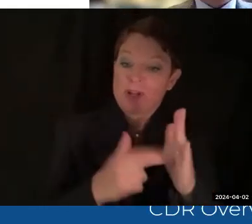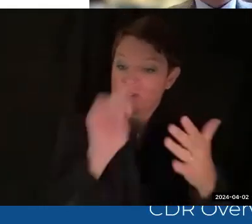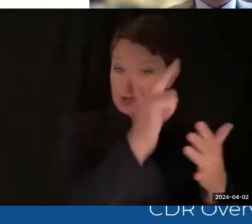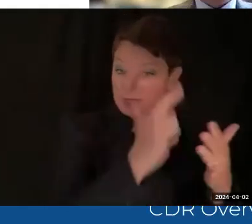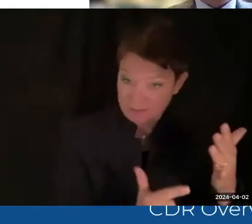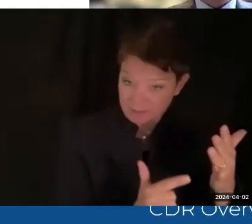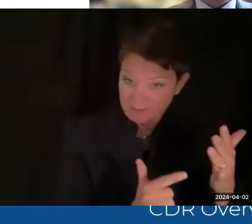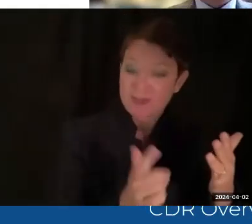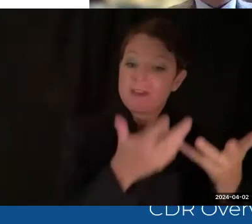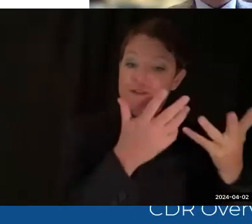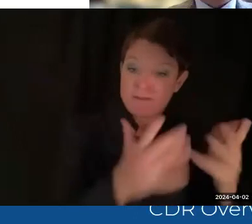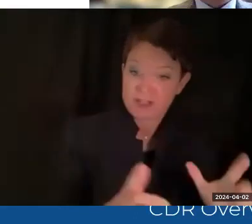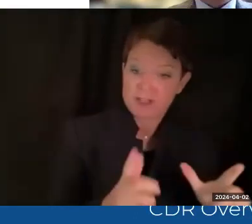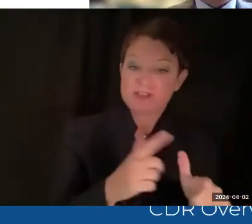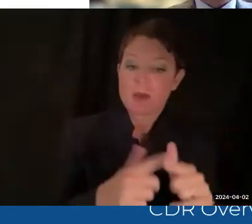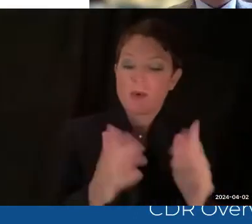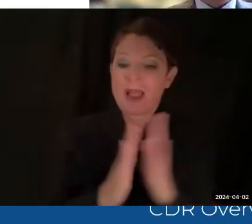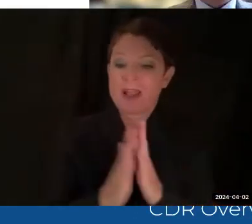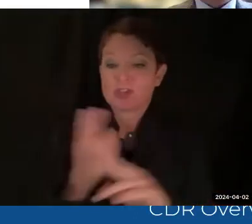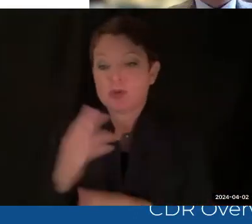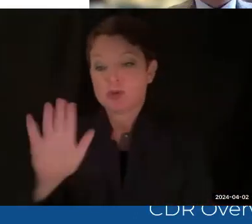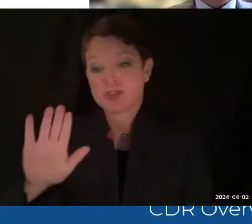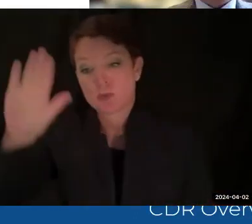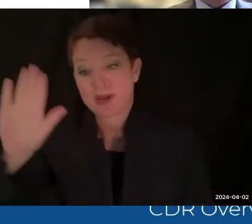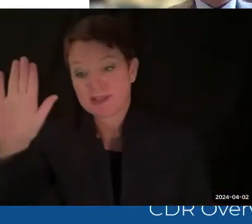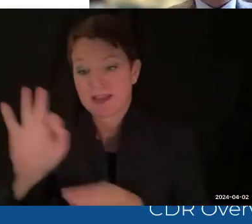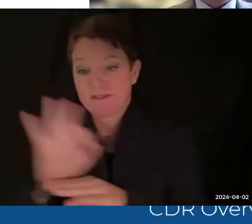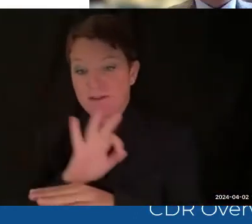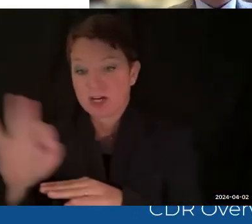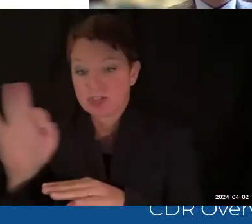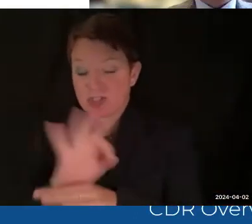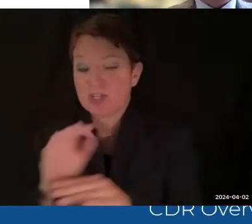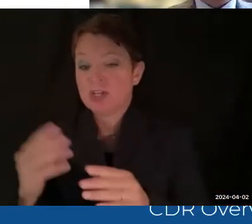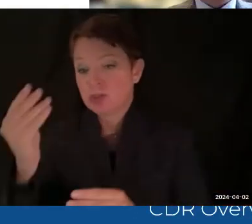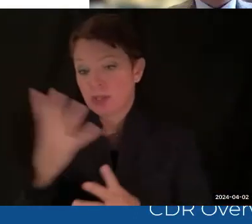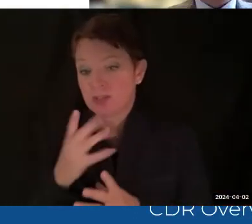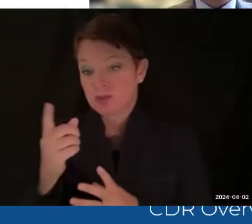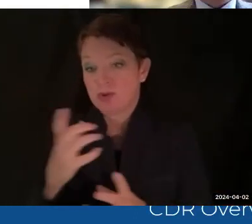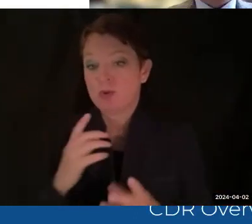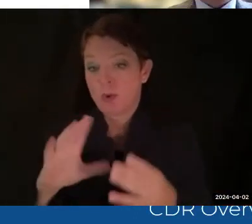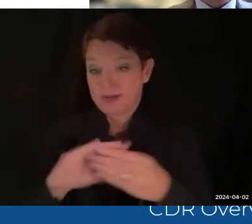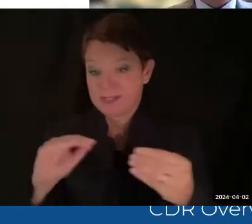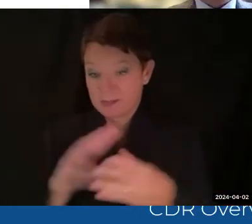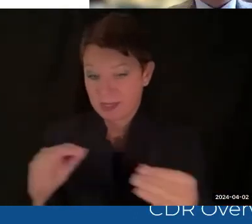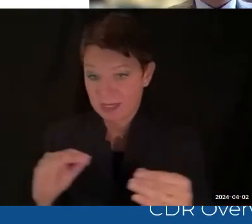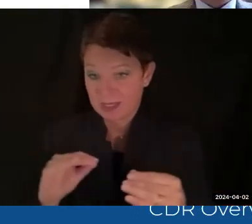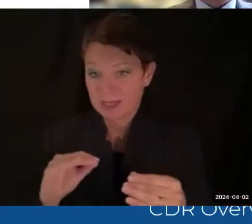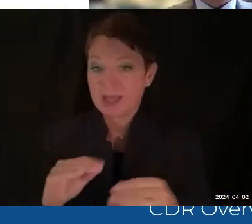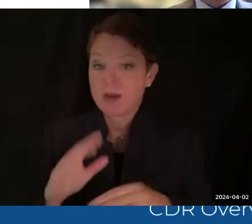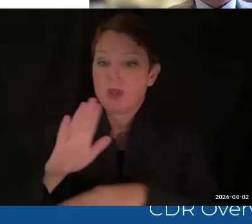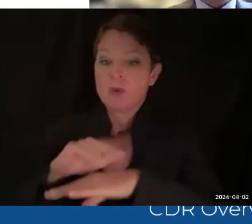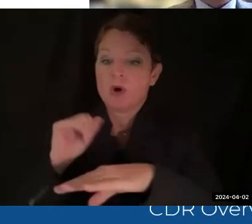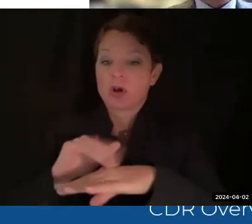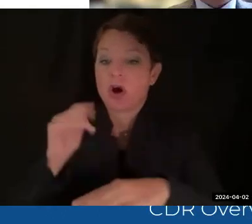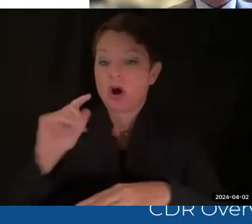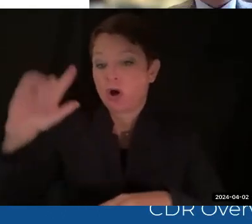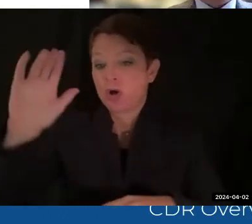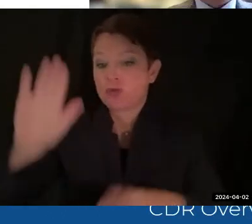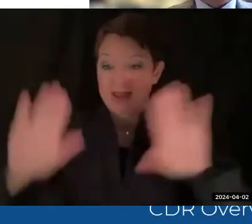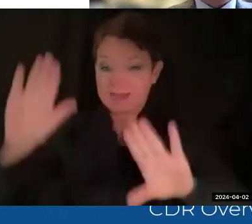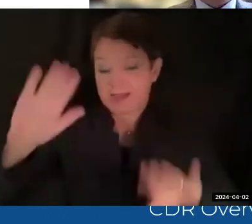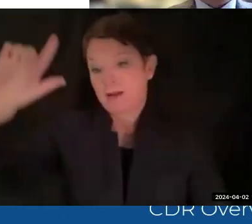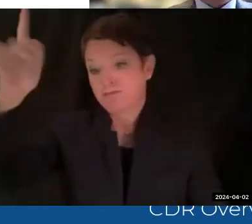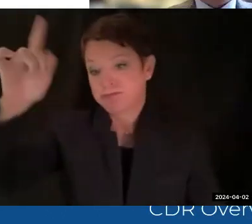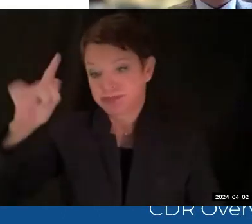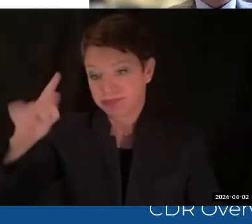we will ask you to use the raised hand feature to indicate you wish to speak. Staff will call on those with raised hands one by one